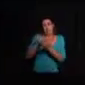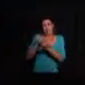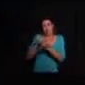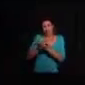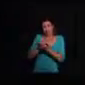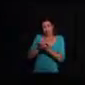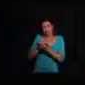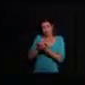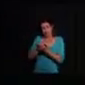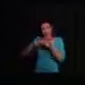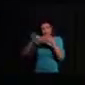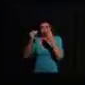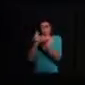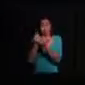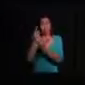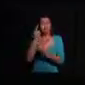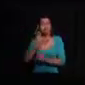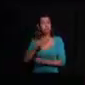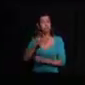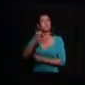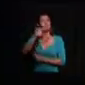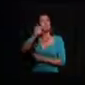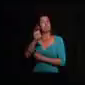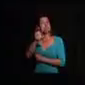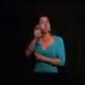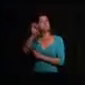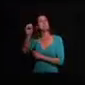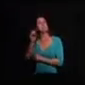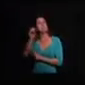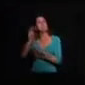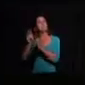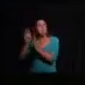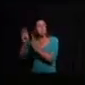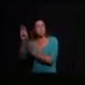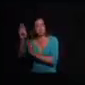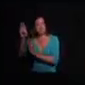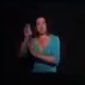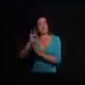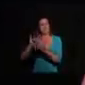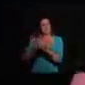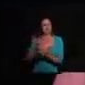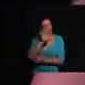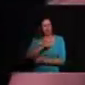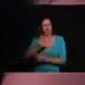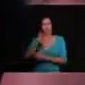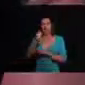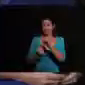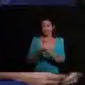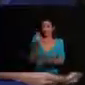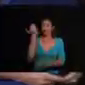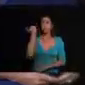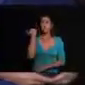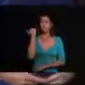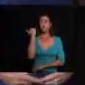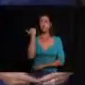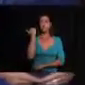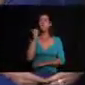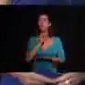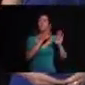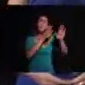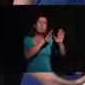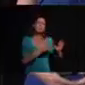Society for Social Development started, and that was now 10 years ago. So that's really how it all began. Excellent. And I guess